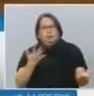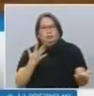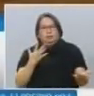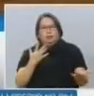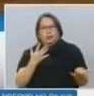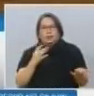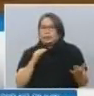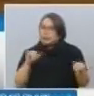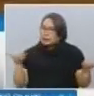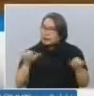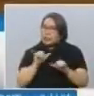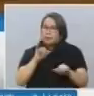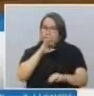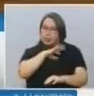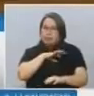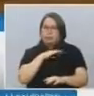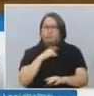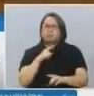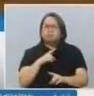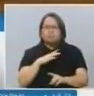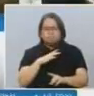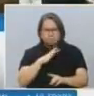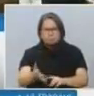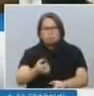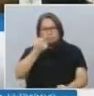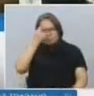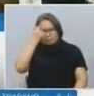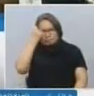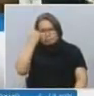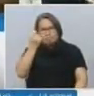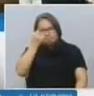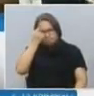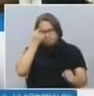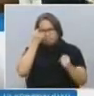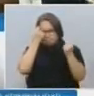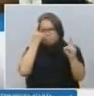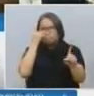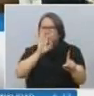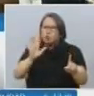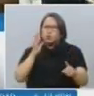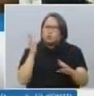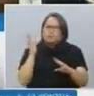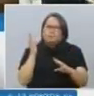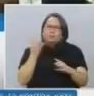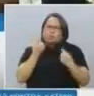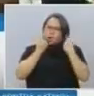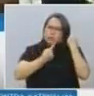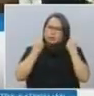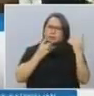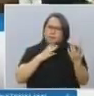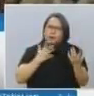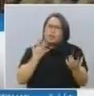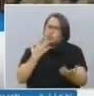all sectors. I share their sentiment. I truly